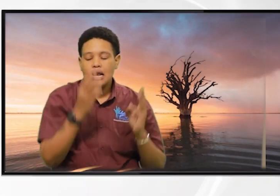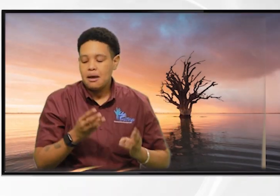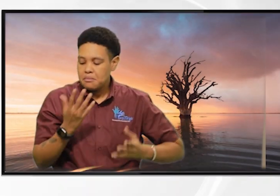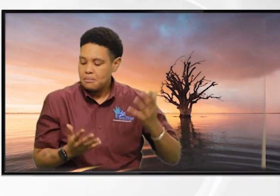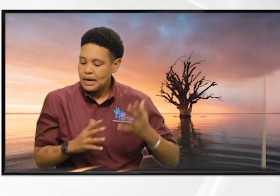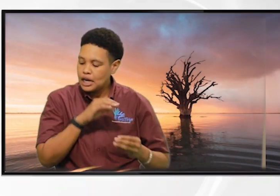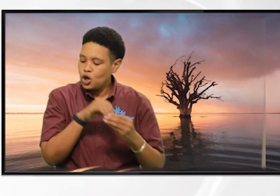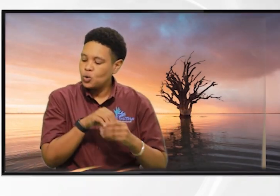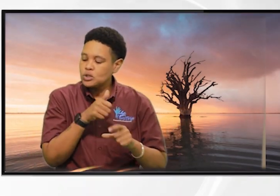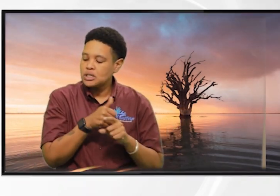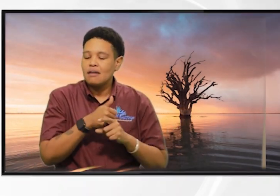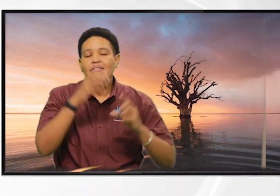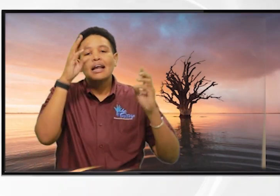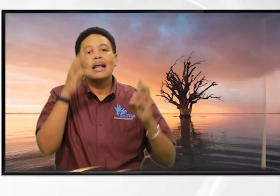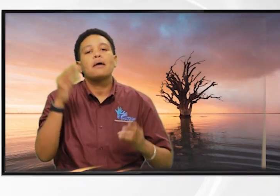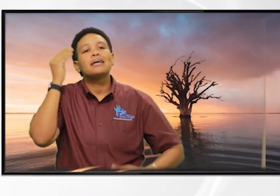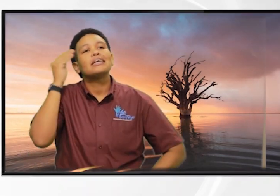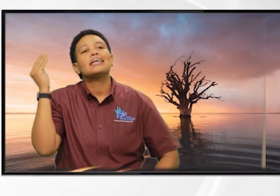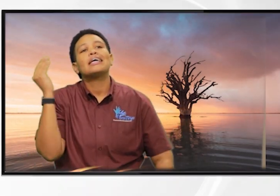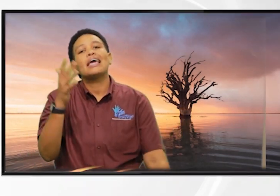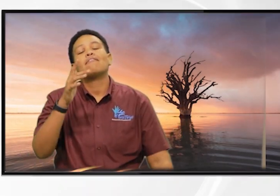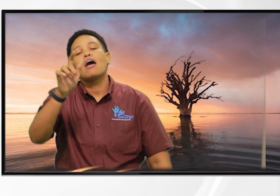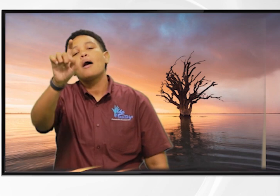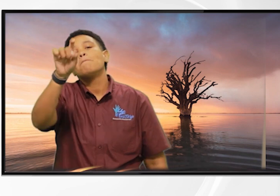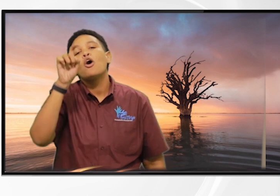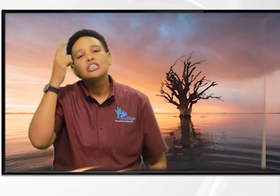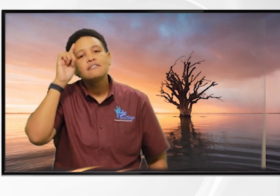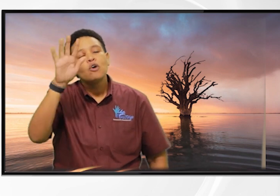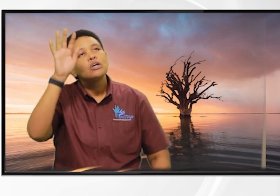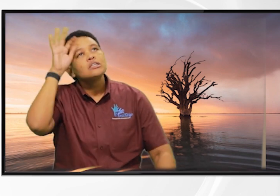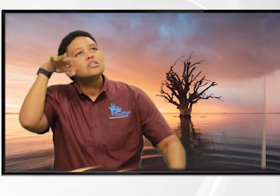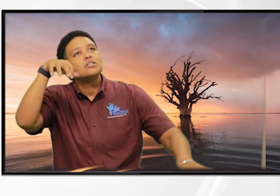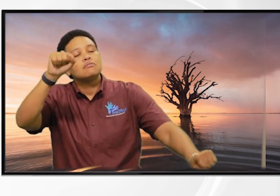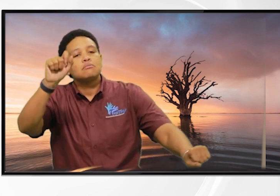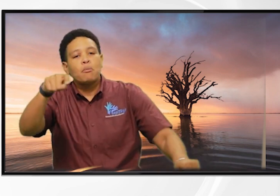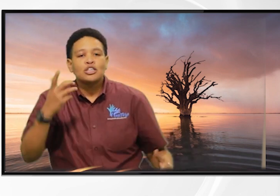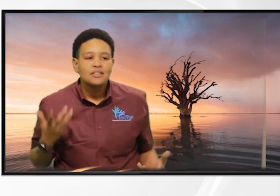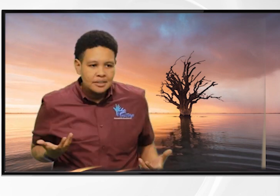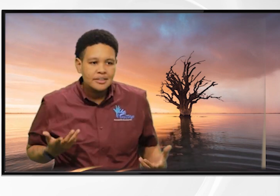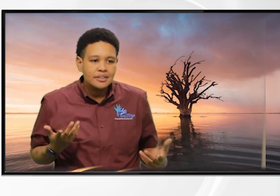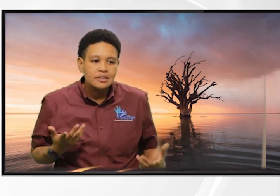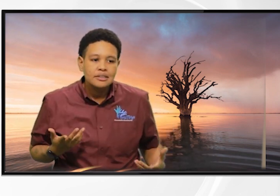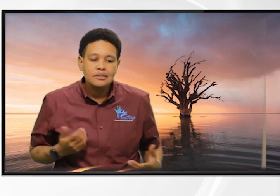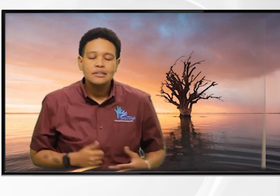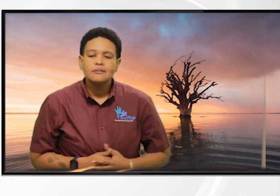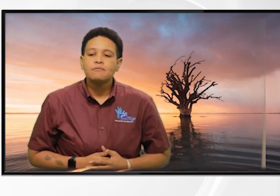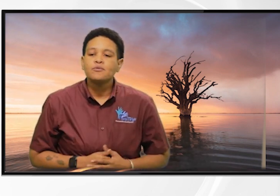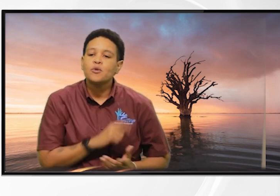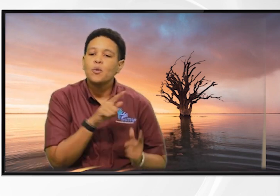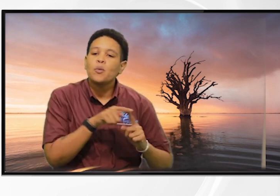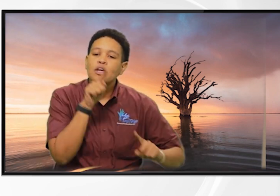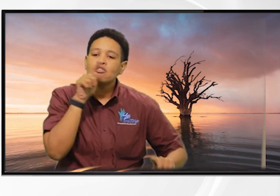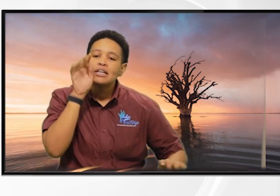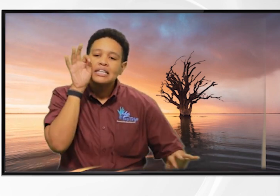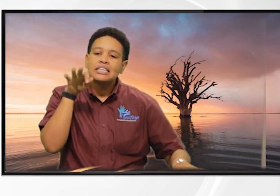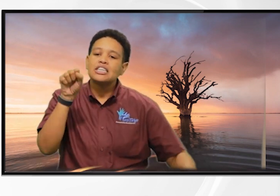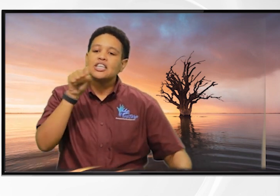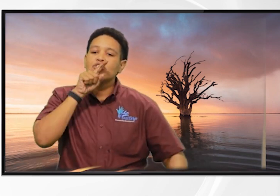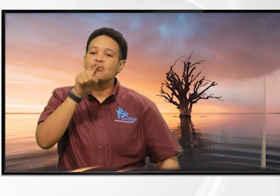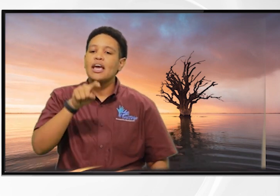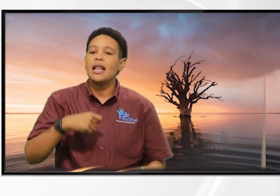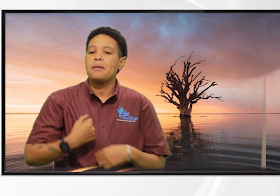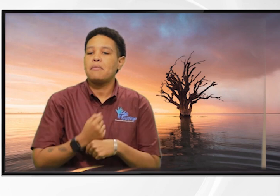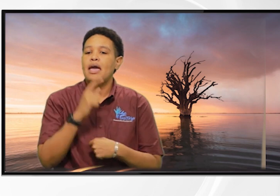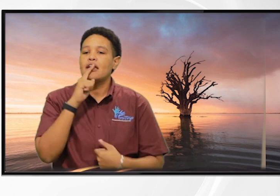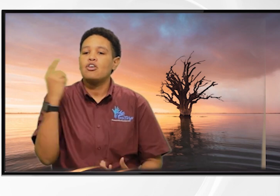inclusion of climate information a must for decision making. When the decisions that are being